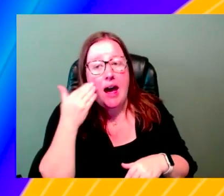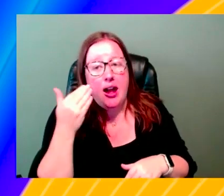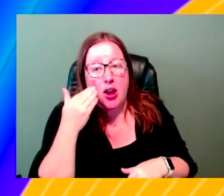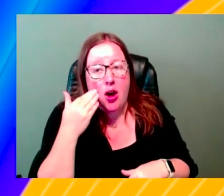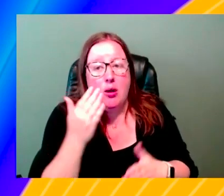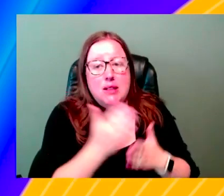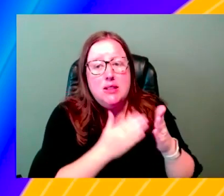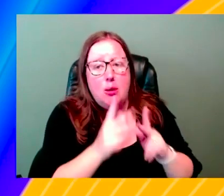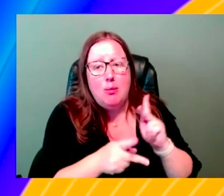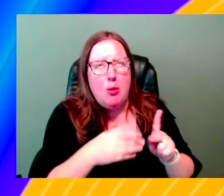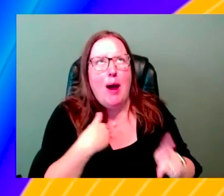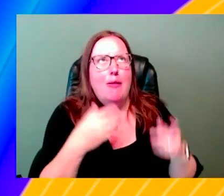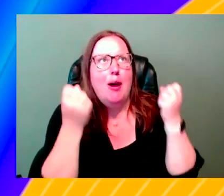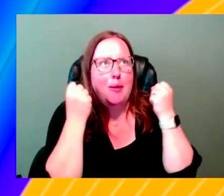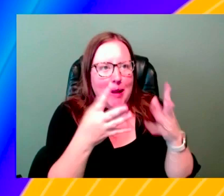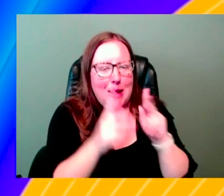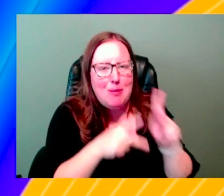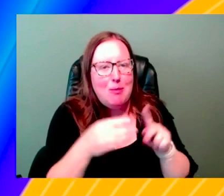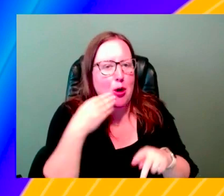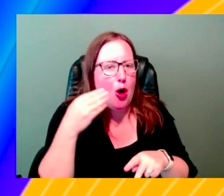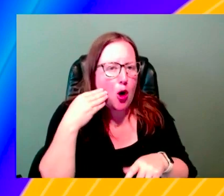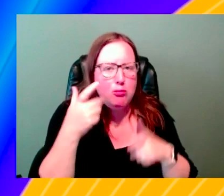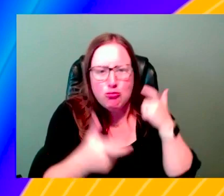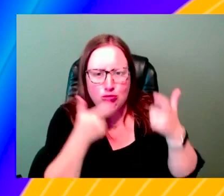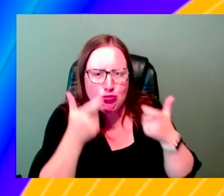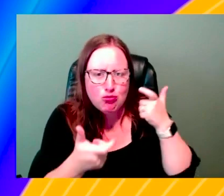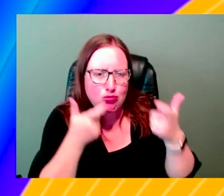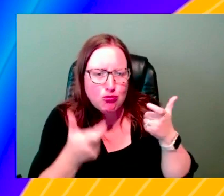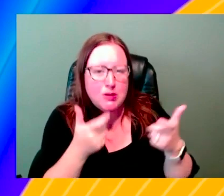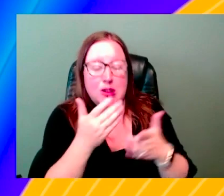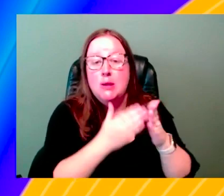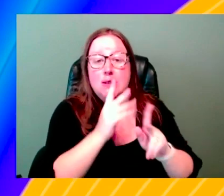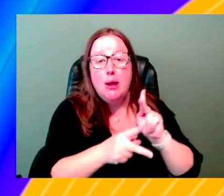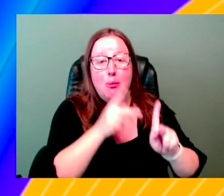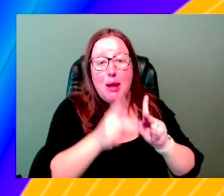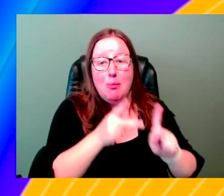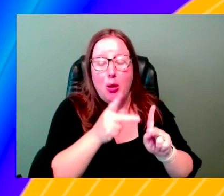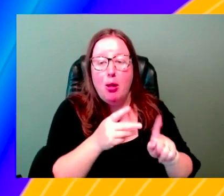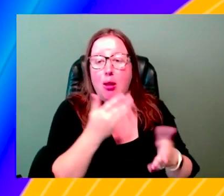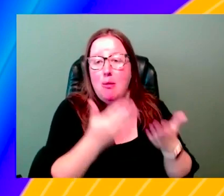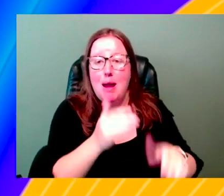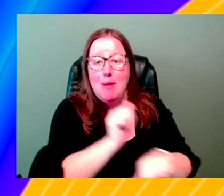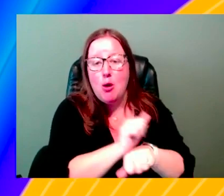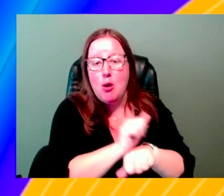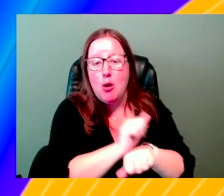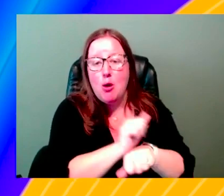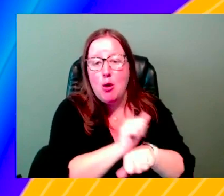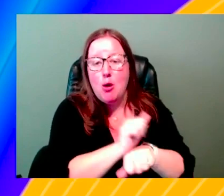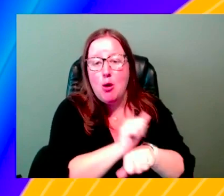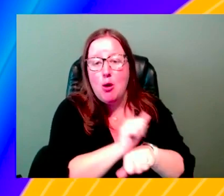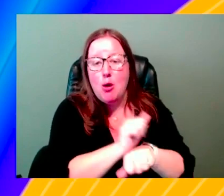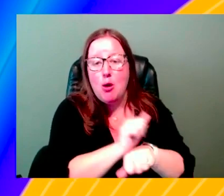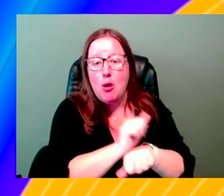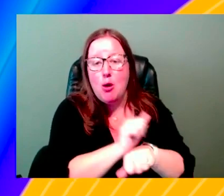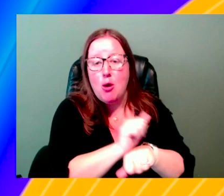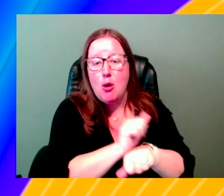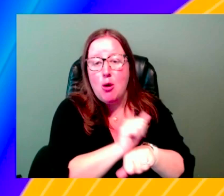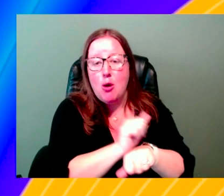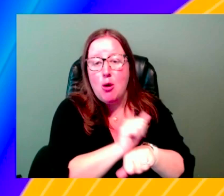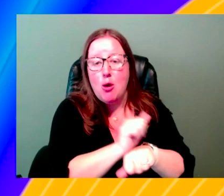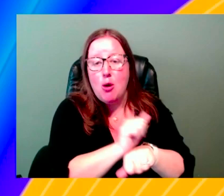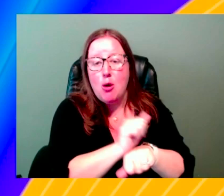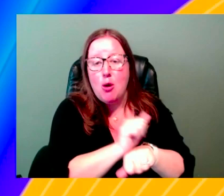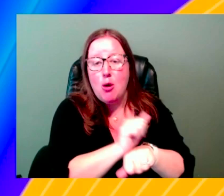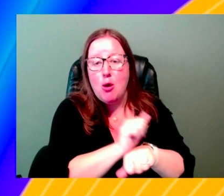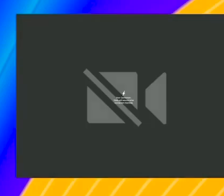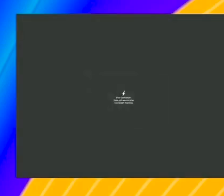many people at home who are listening, so there's definitely people who maybe work at a film company, maybe they're healthcare tutorials, and they're seeing